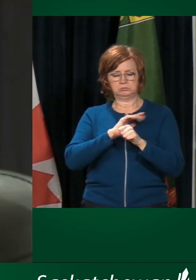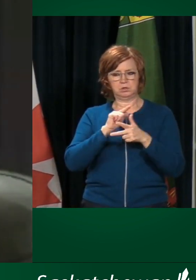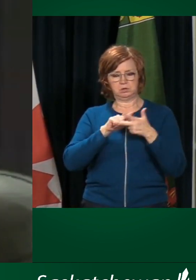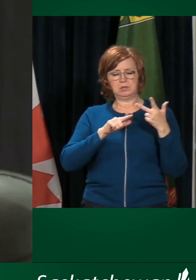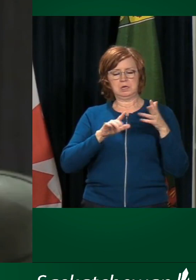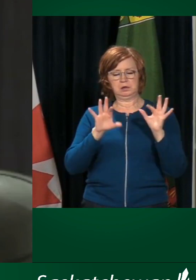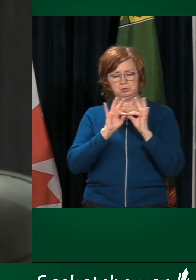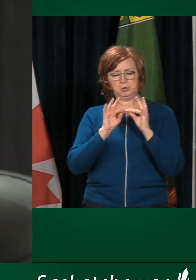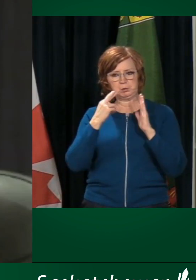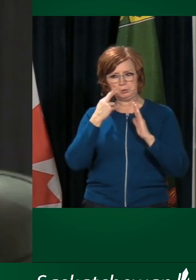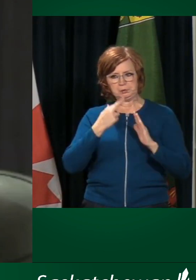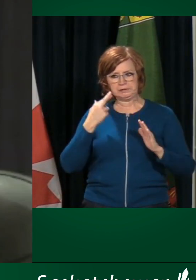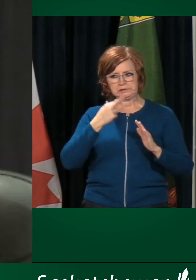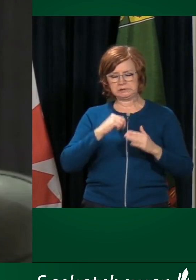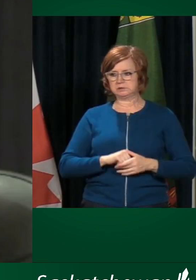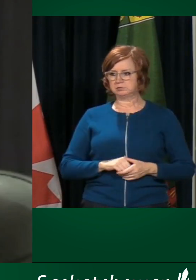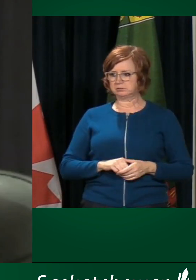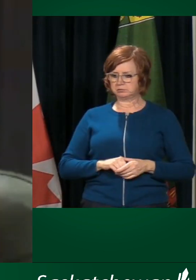around,